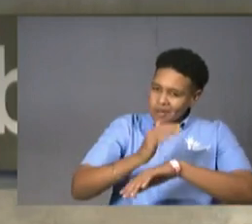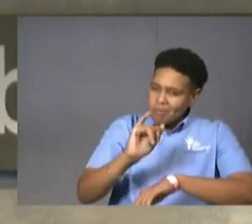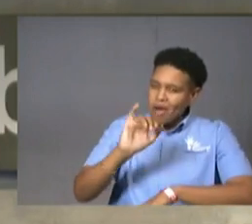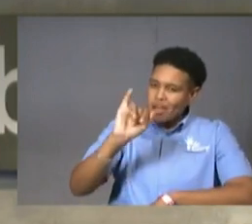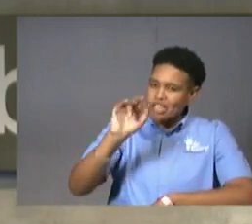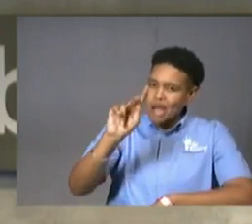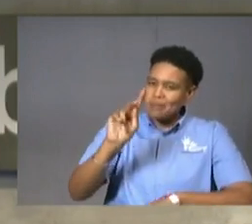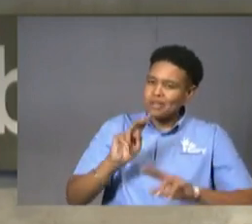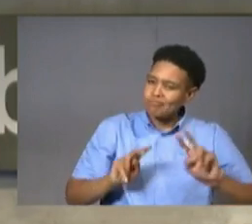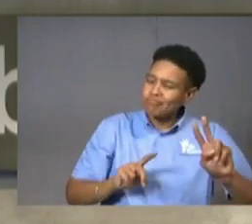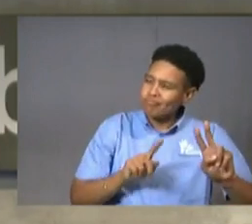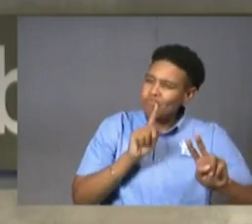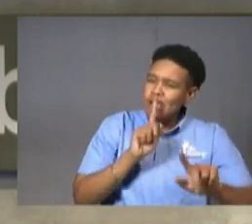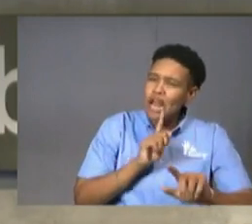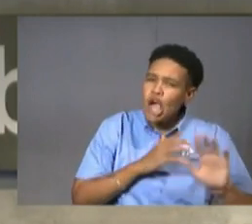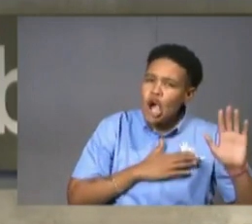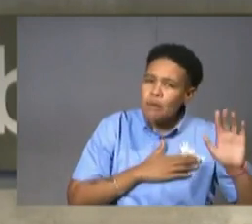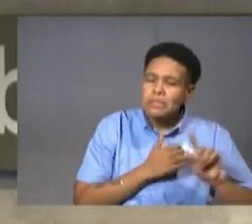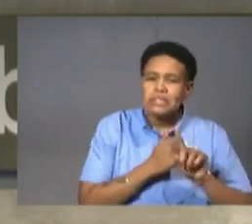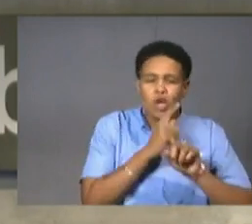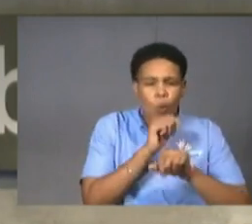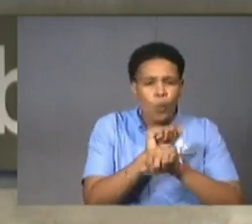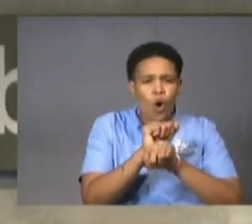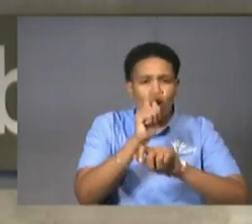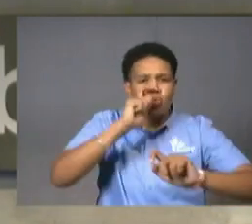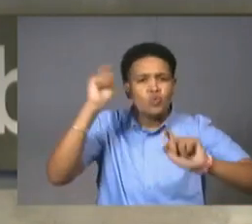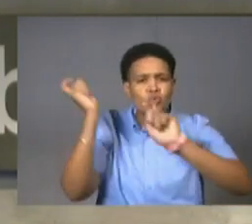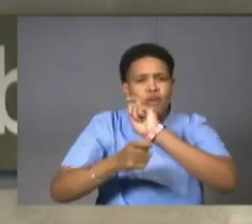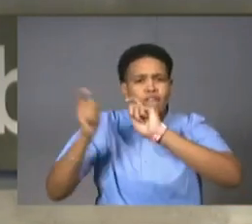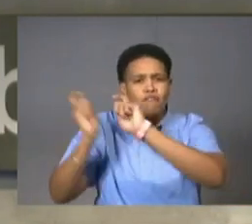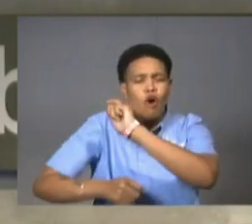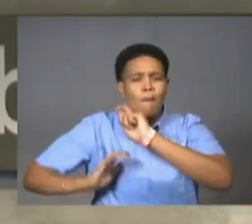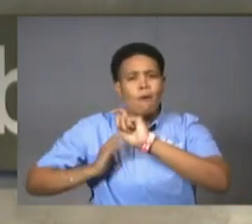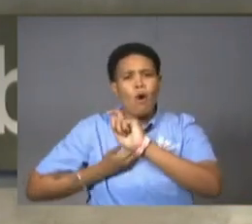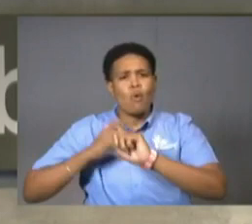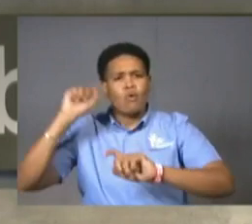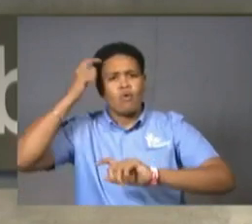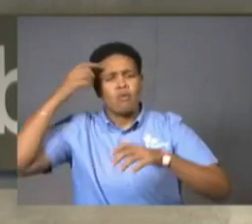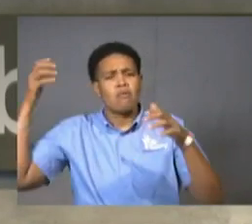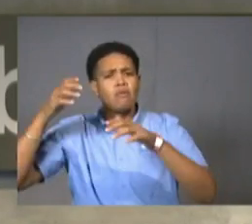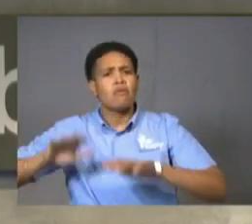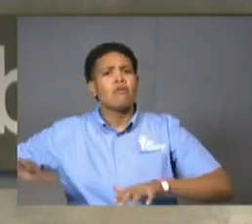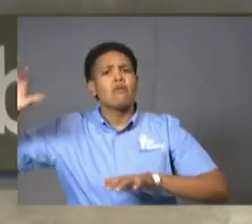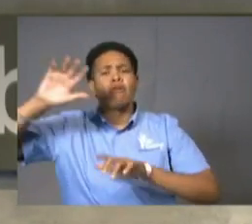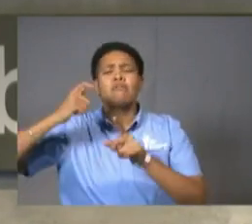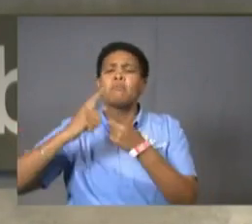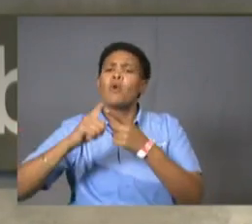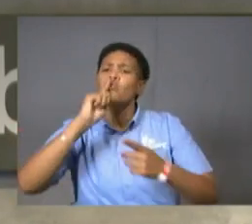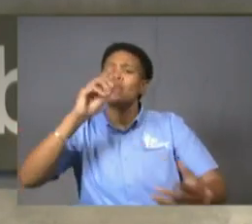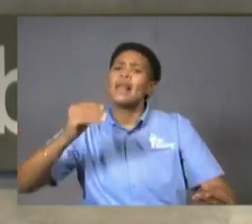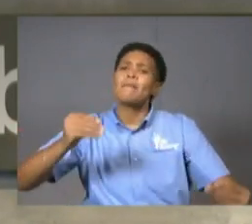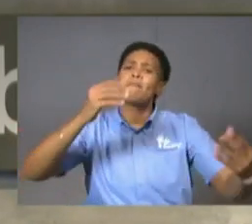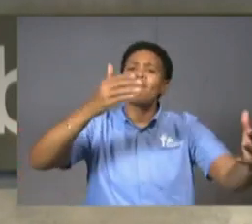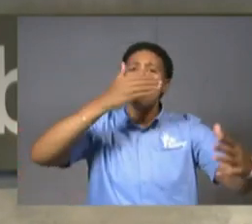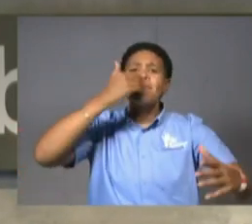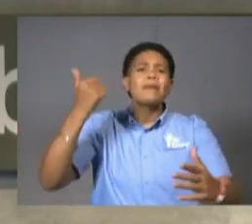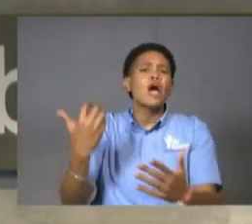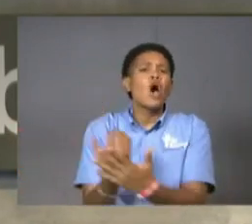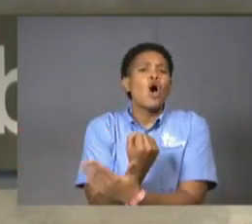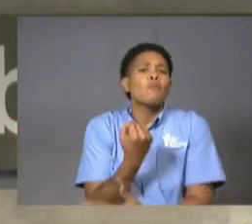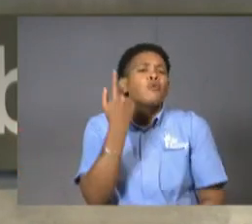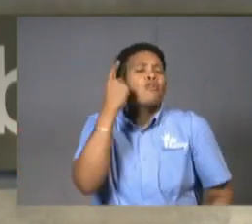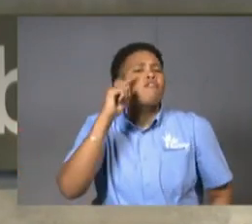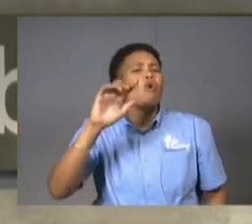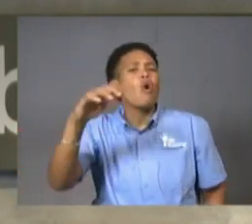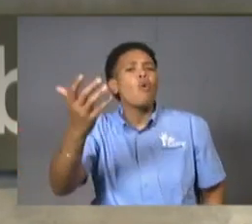to working to reform our public sector and to provide the best opportunities